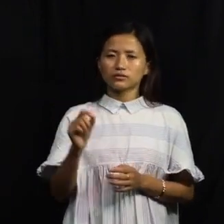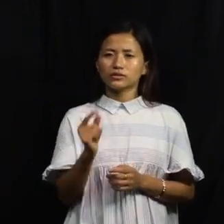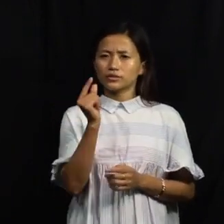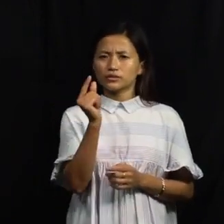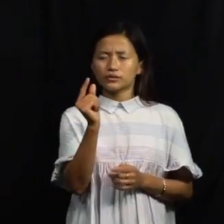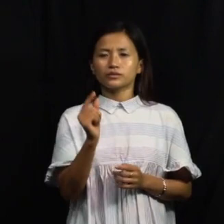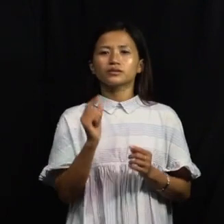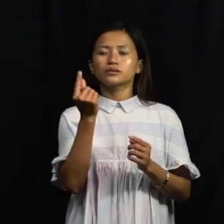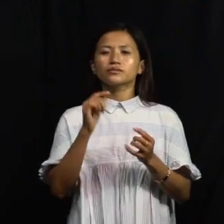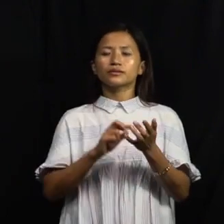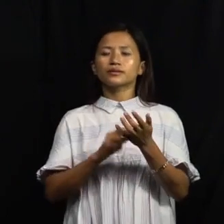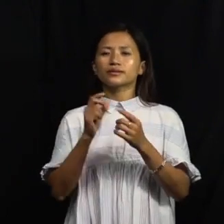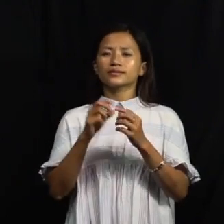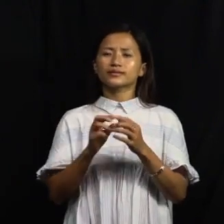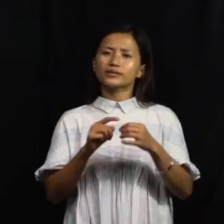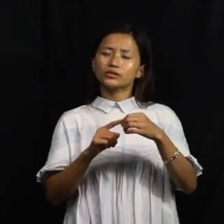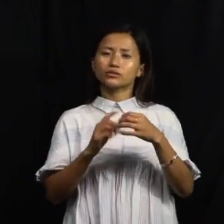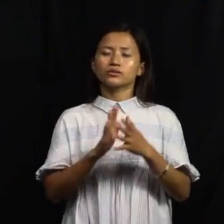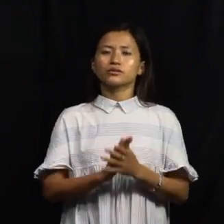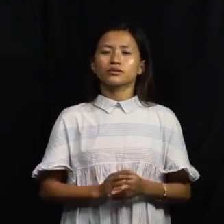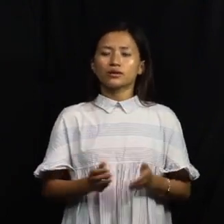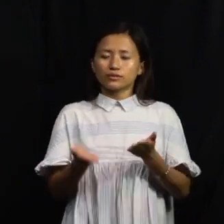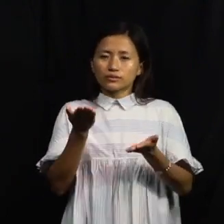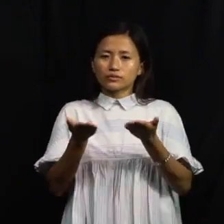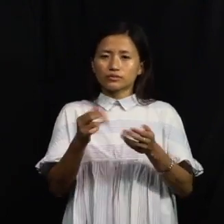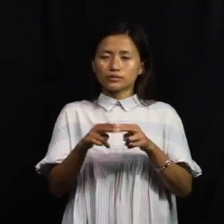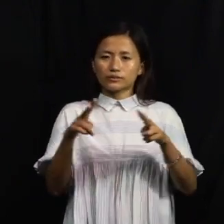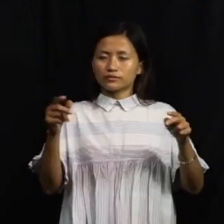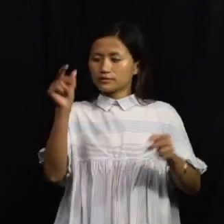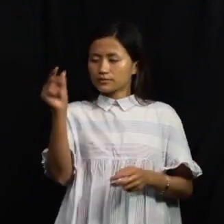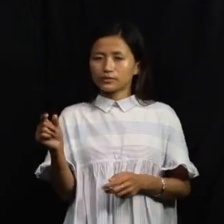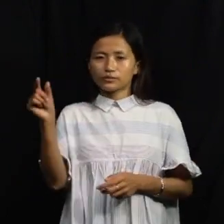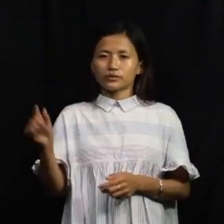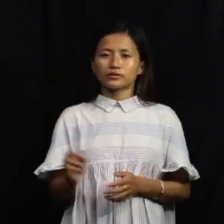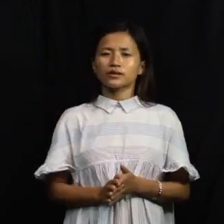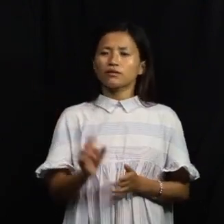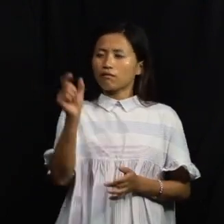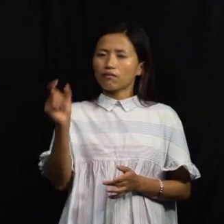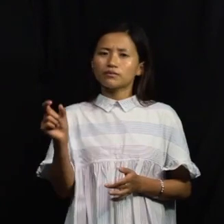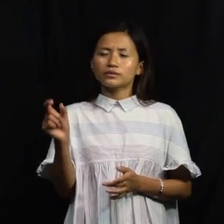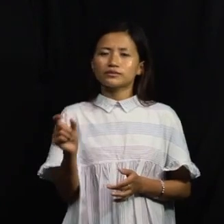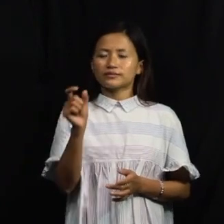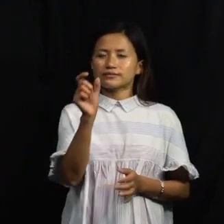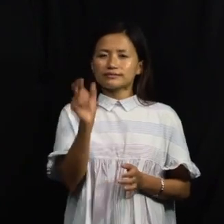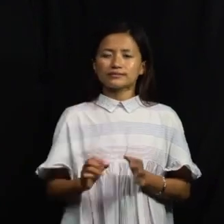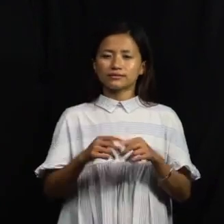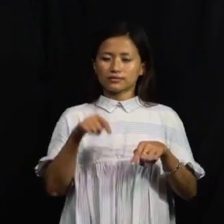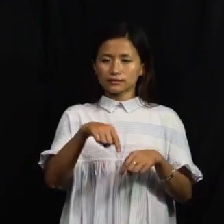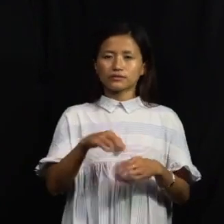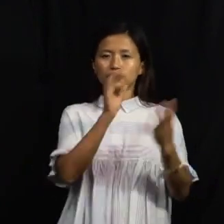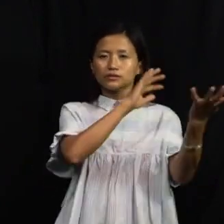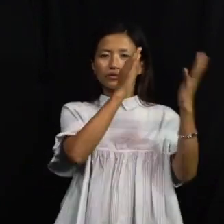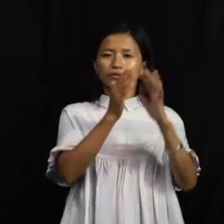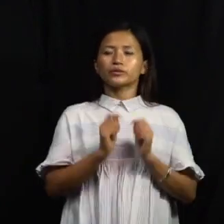and different from the other, right? So how do we adjust with the different people, the different personalities in this world? Through